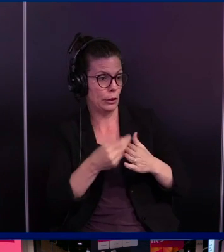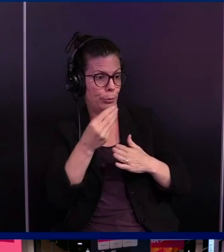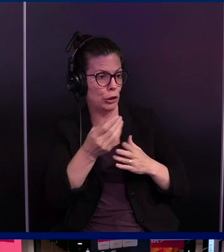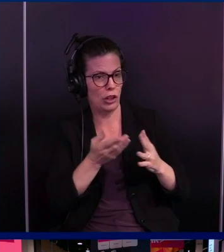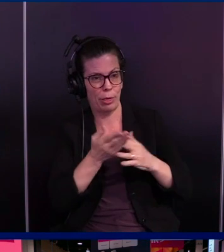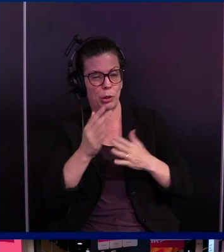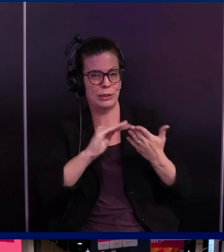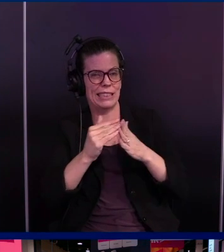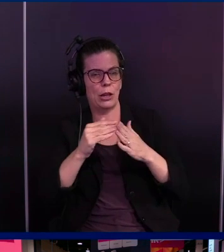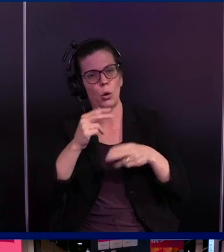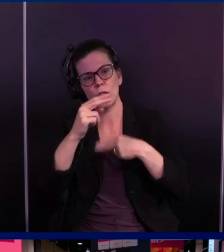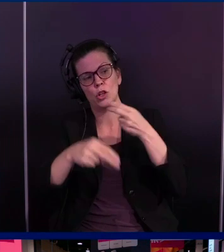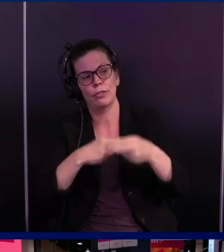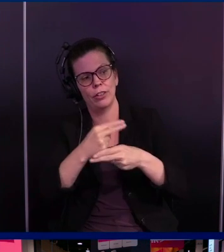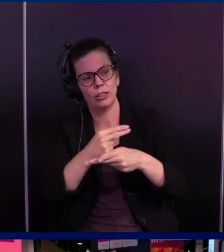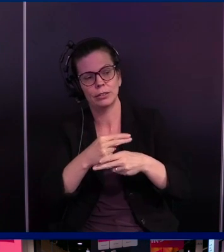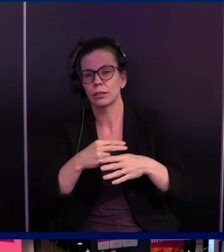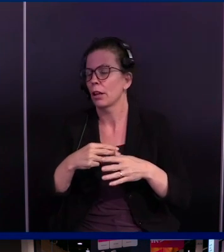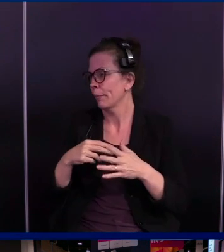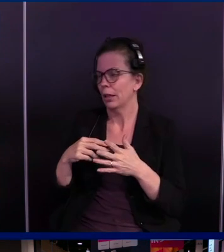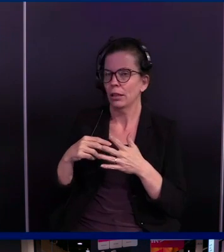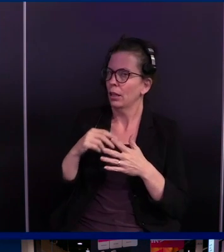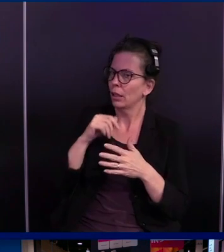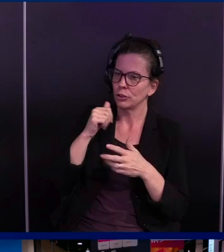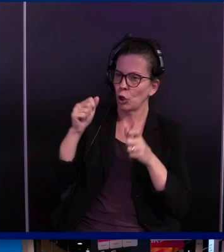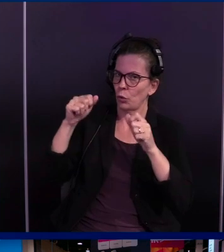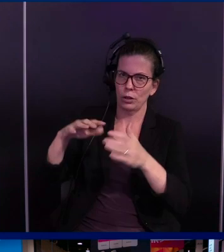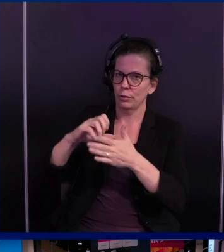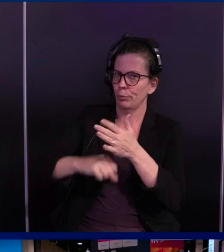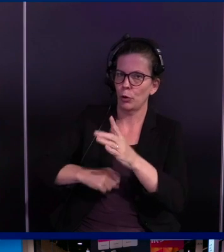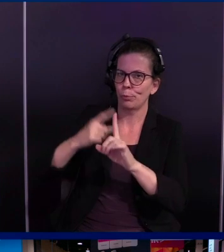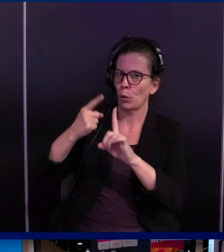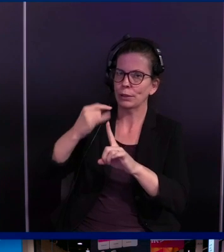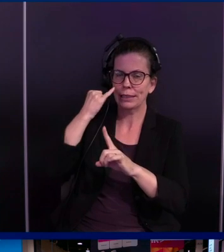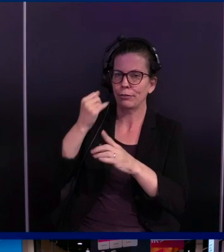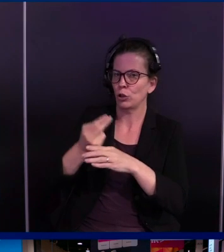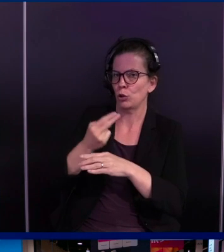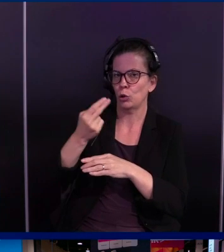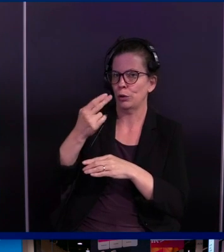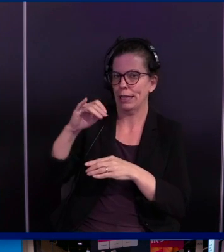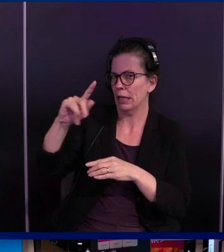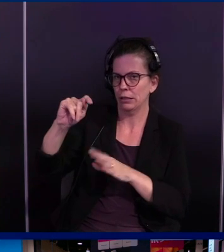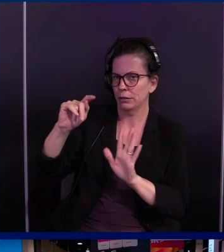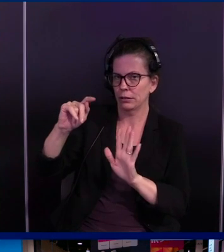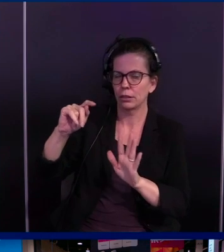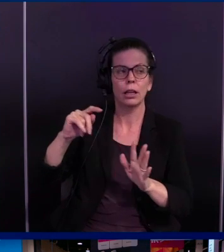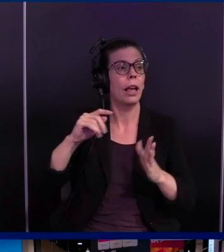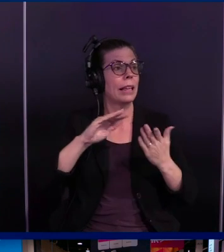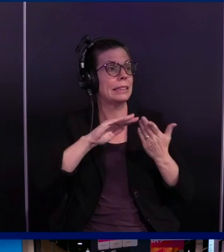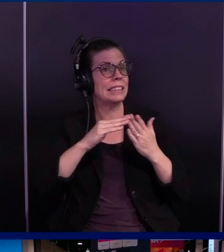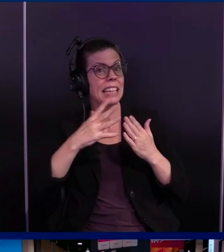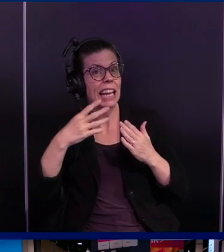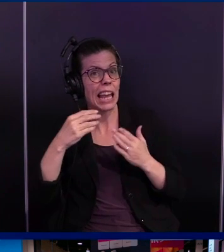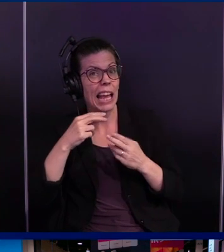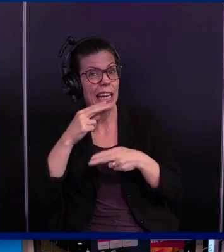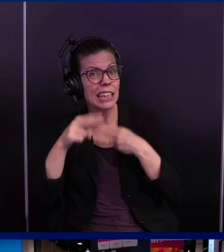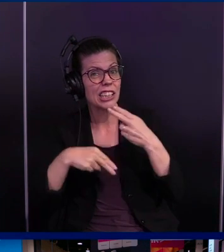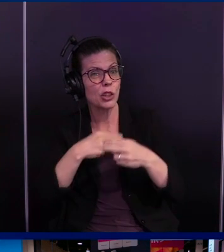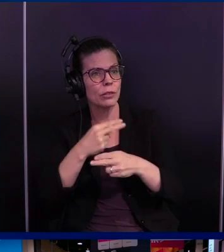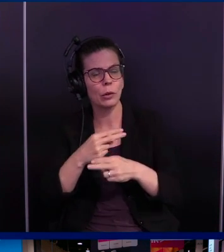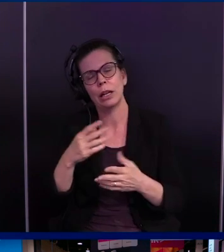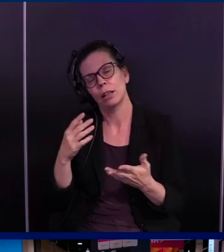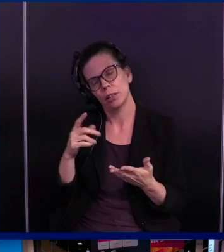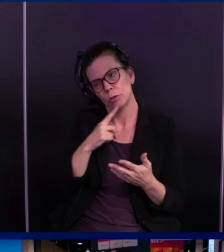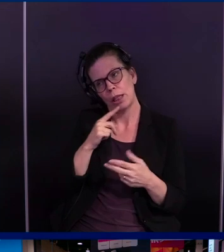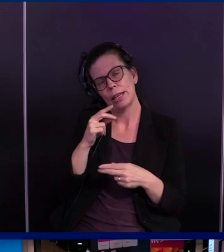city or throughout the universe. But you do not lose points for having the hints, right? There's a city and a universe? It's just